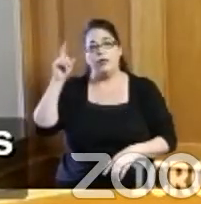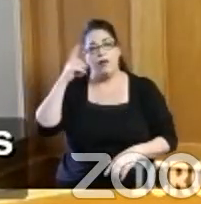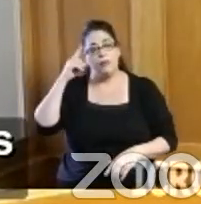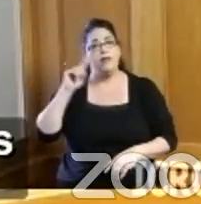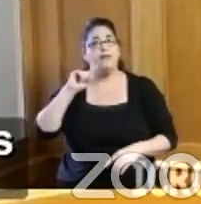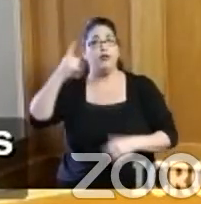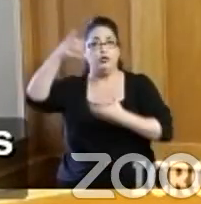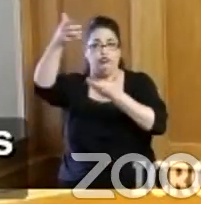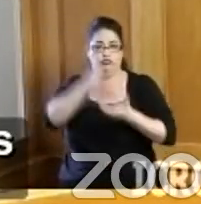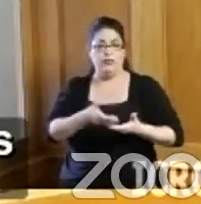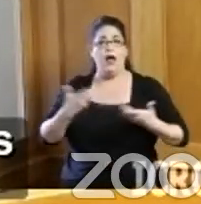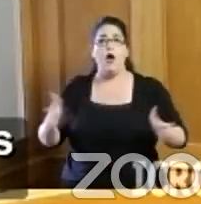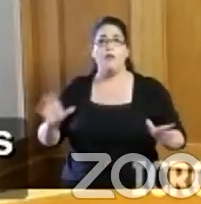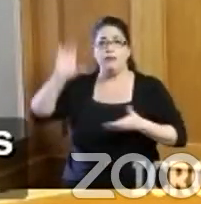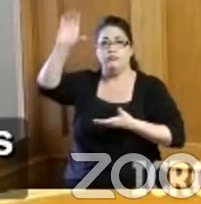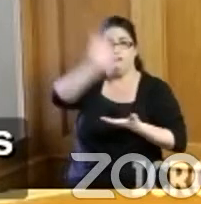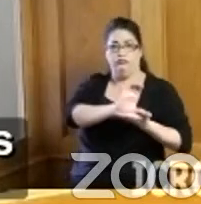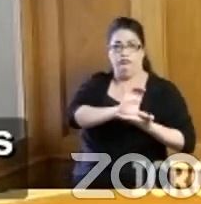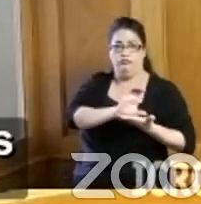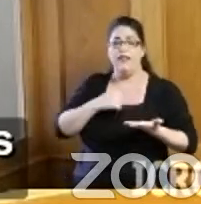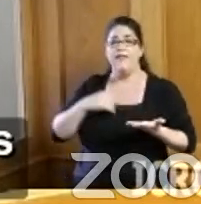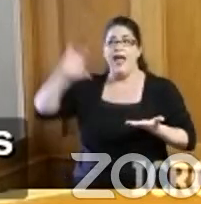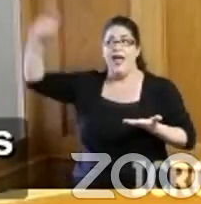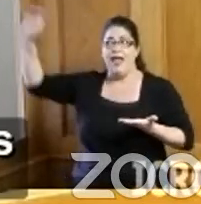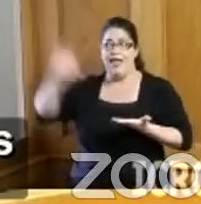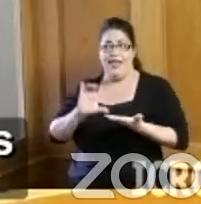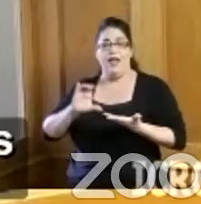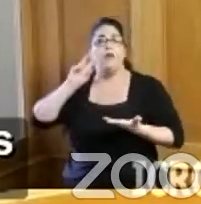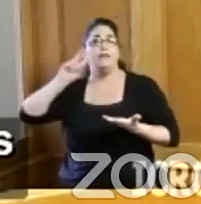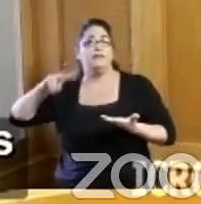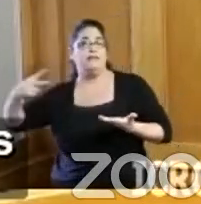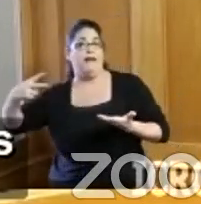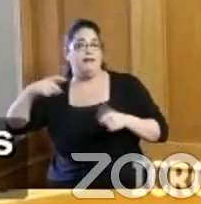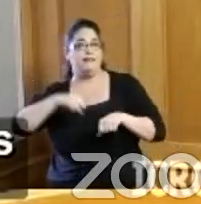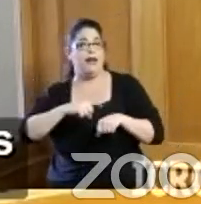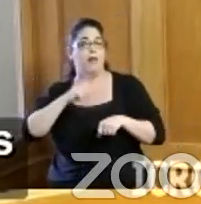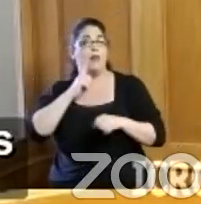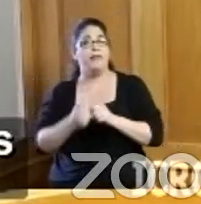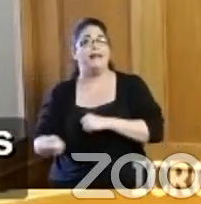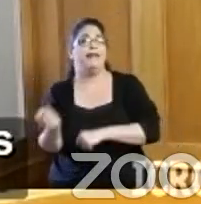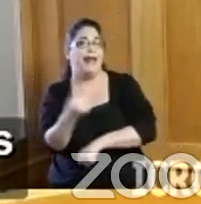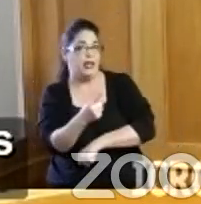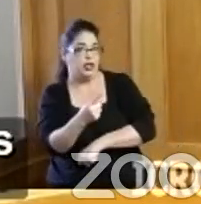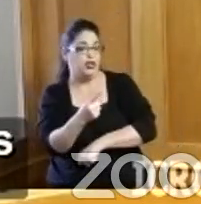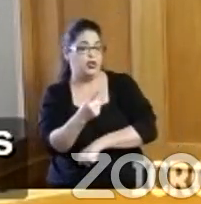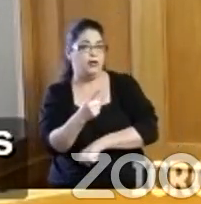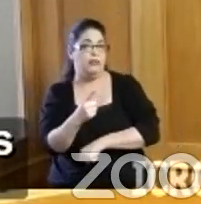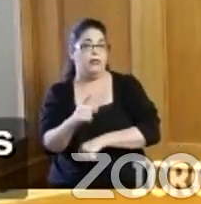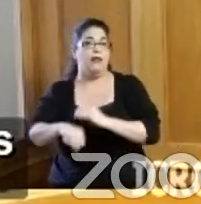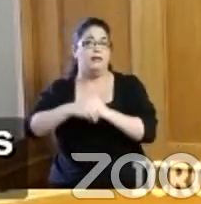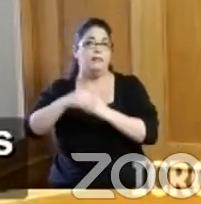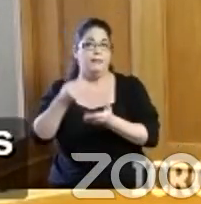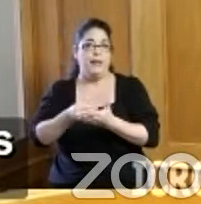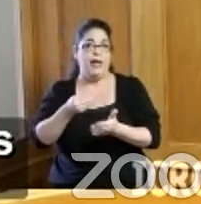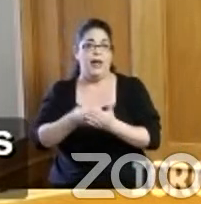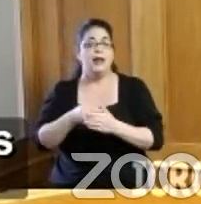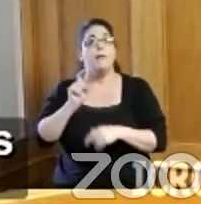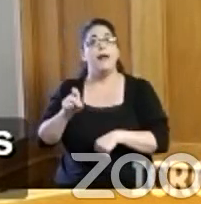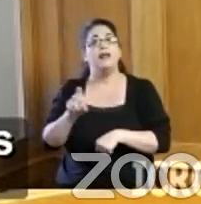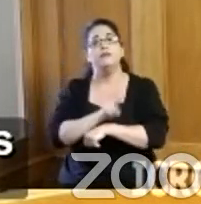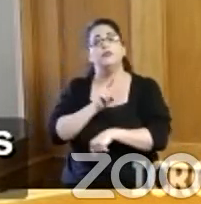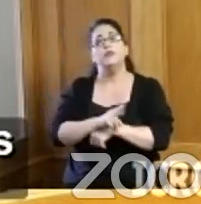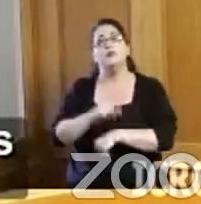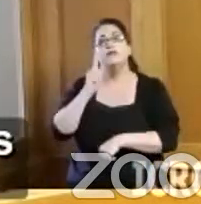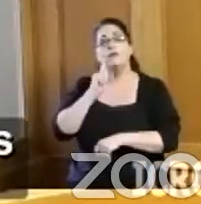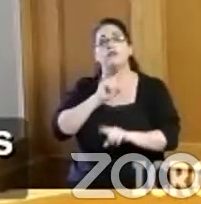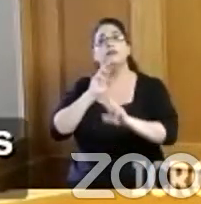that first tranche, and the second tranche will be received next year. These funds have to be used for purposes